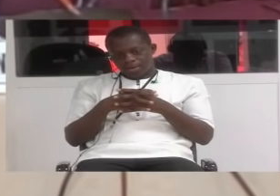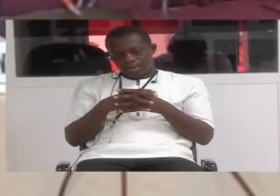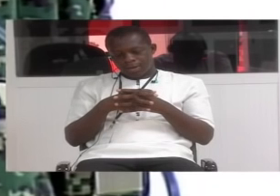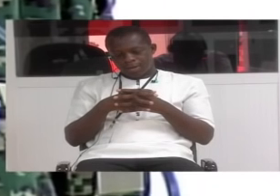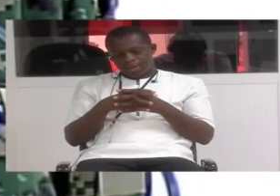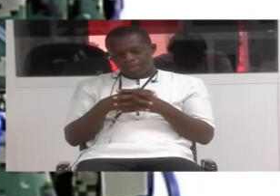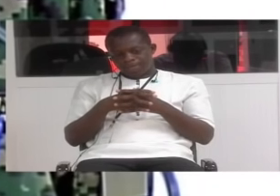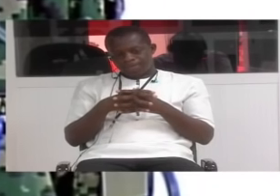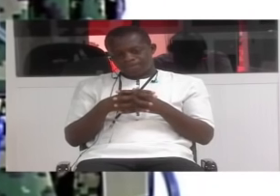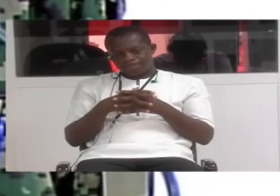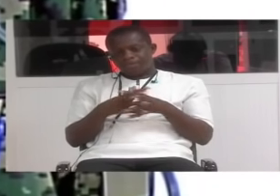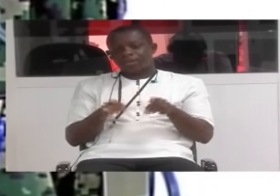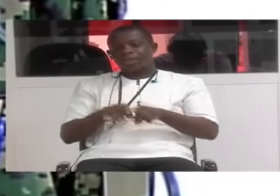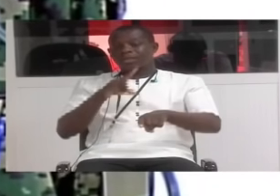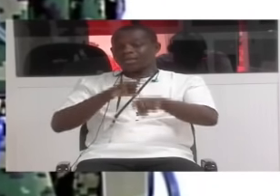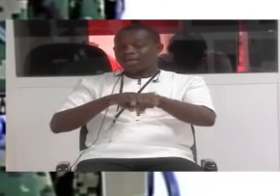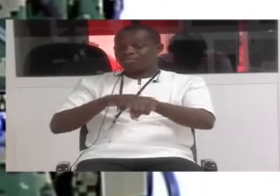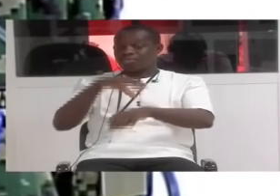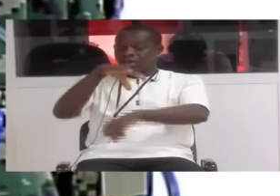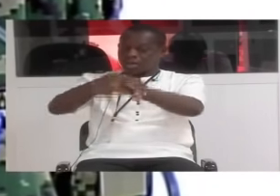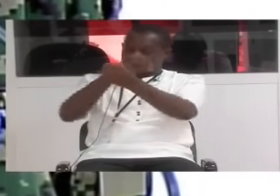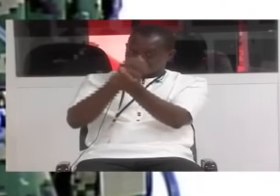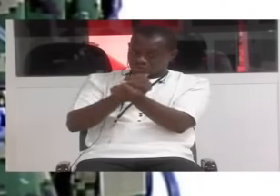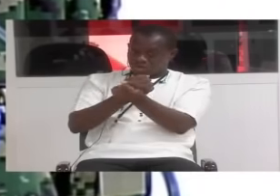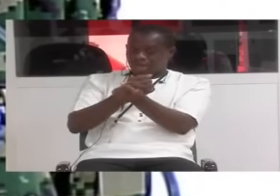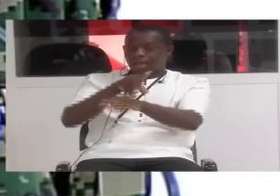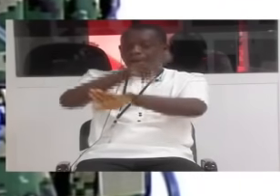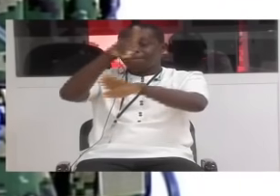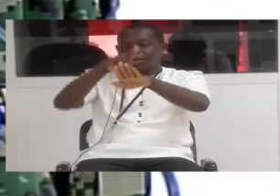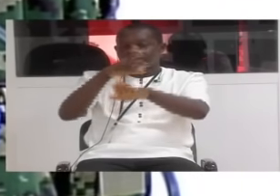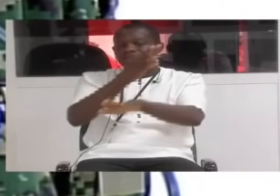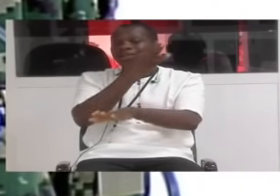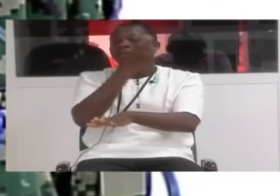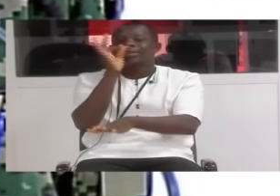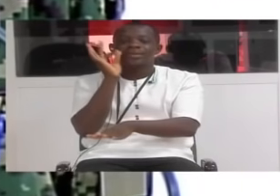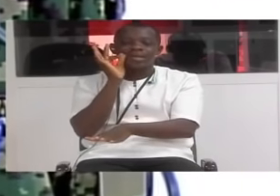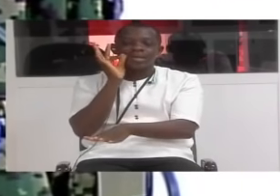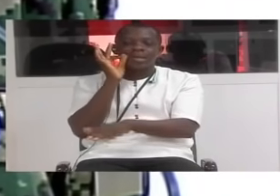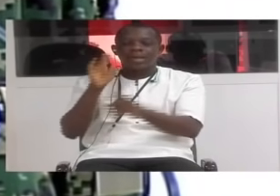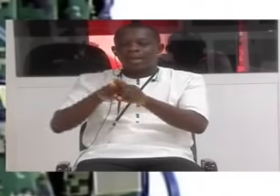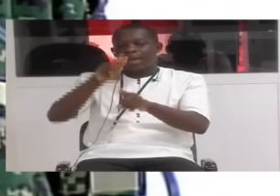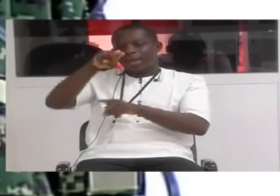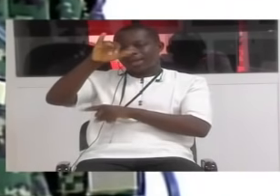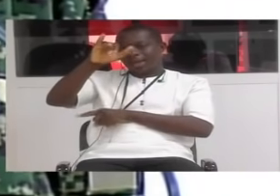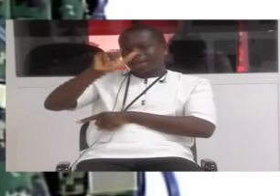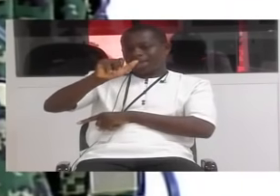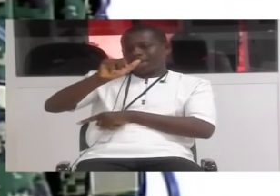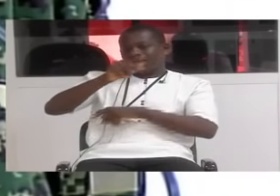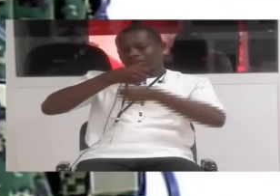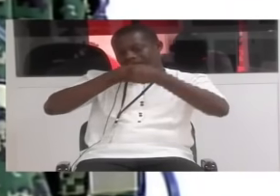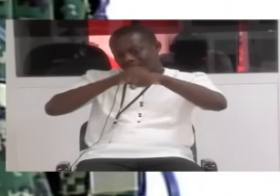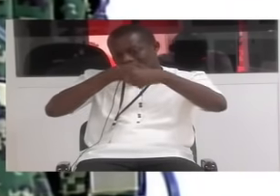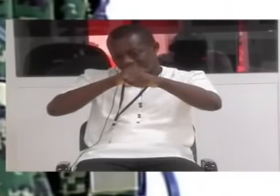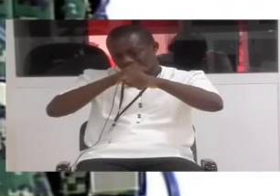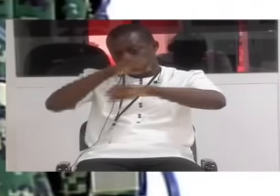sindi damen abriya muta ya sindi damen wolem tanjeti NILO training school. When he was arrested, where he